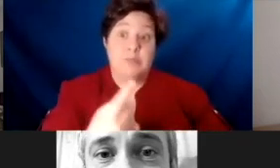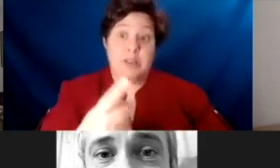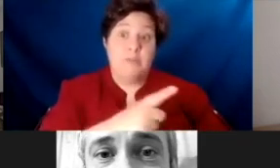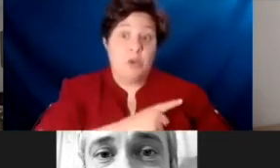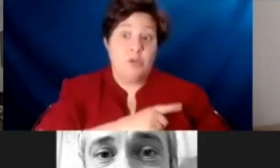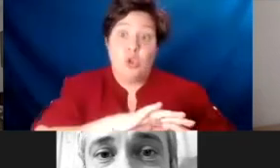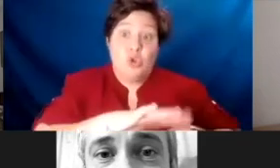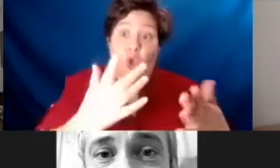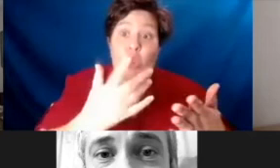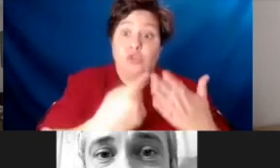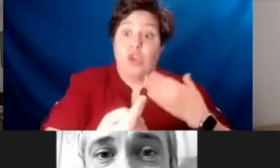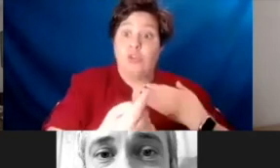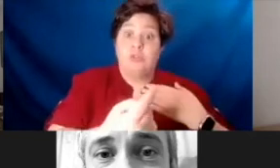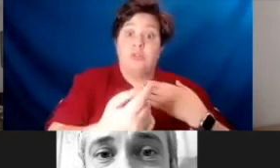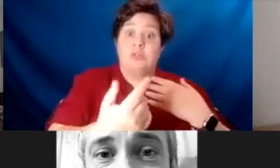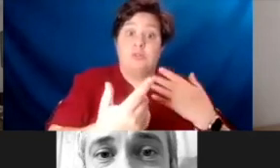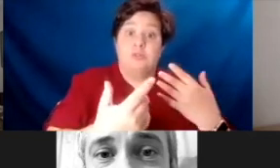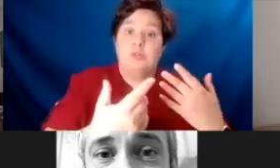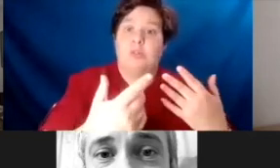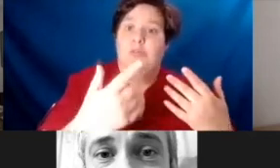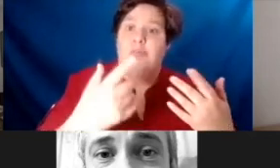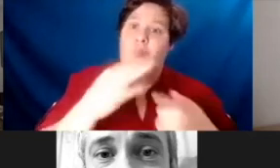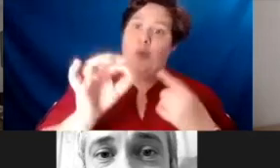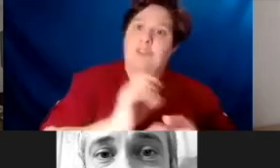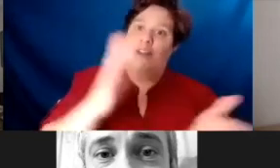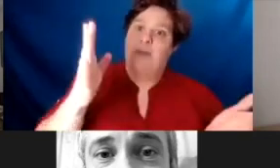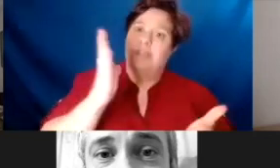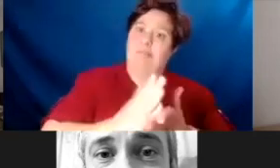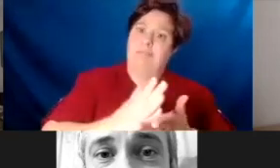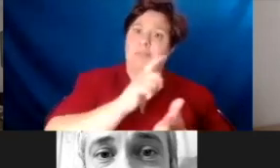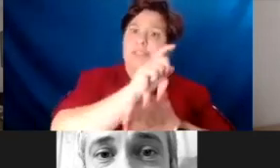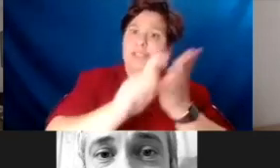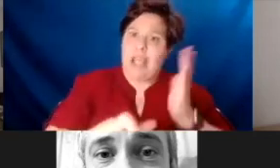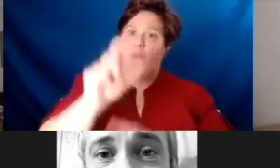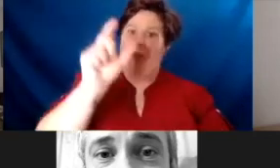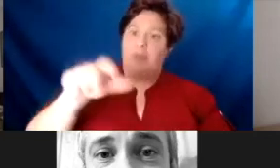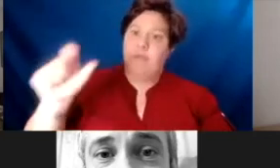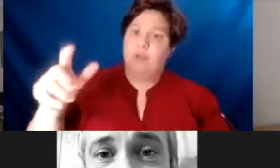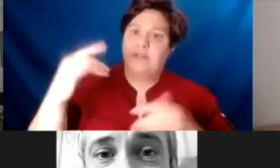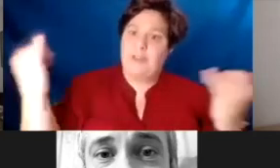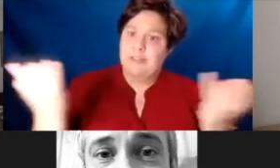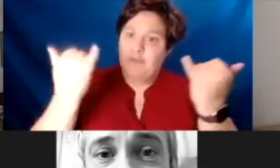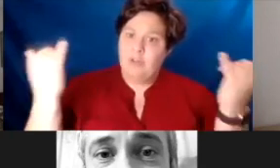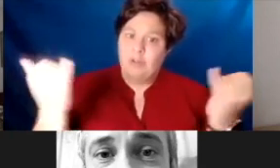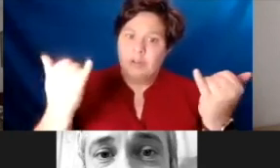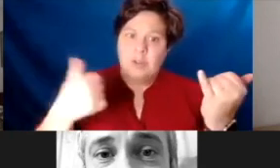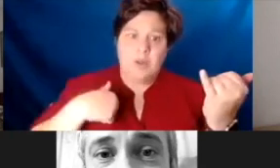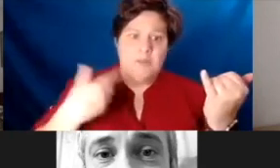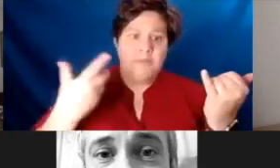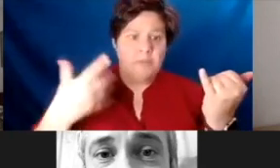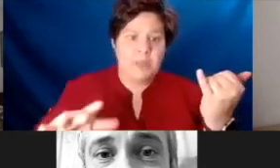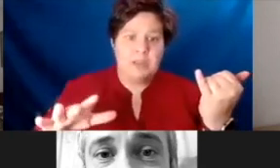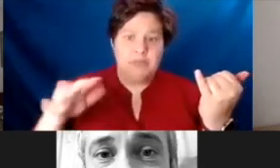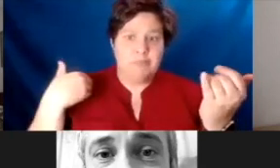merely about, you know, the whole point of Liberty was it was a disabled people's festival. So I've been around a